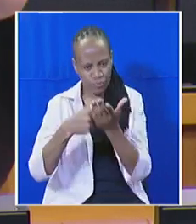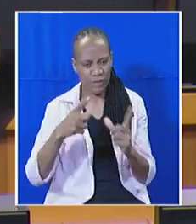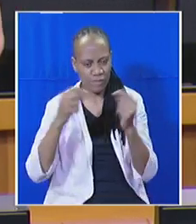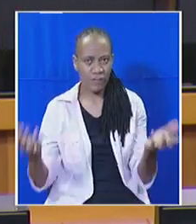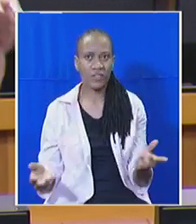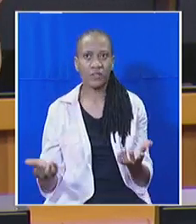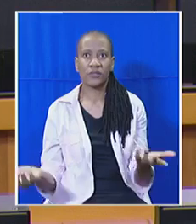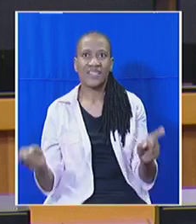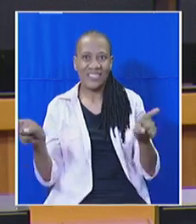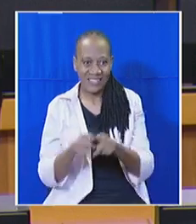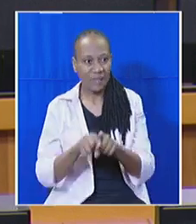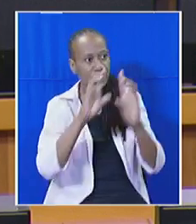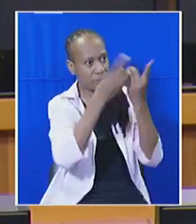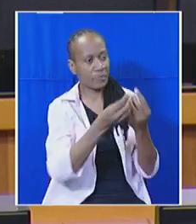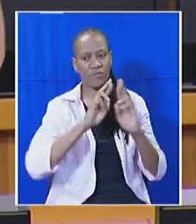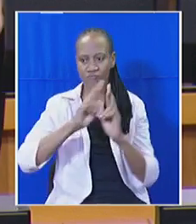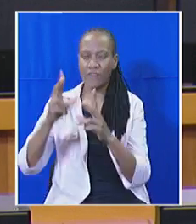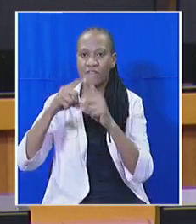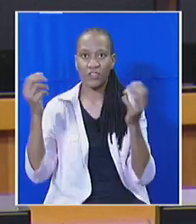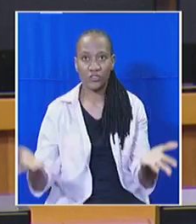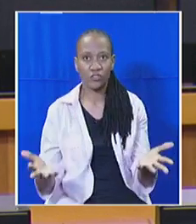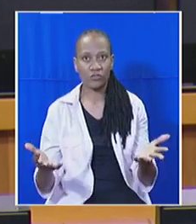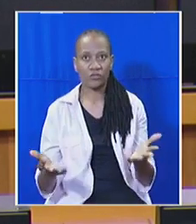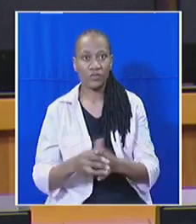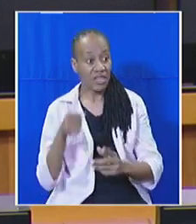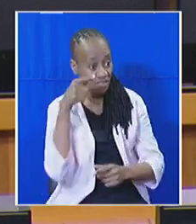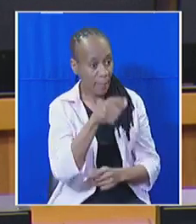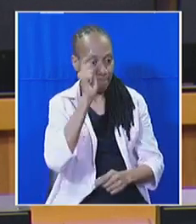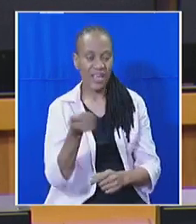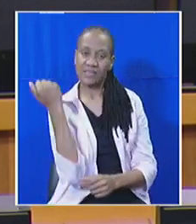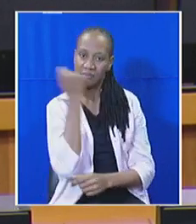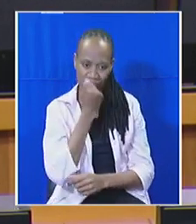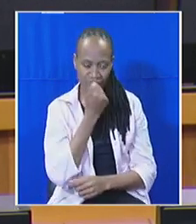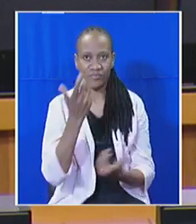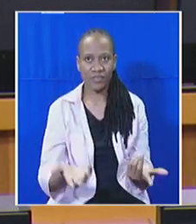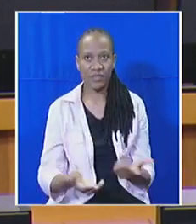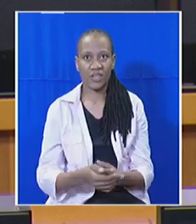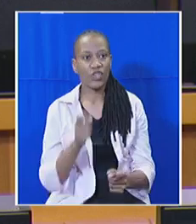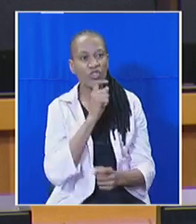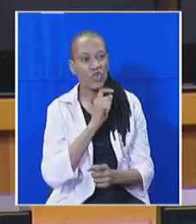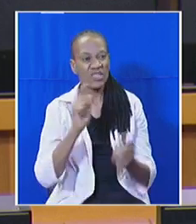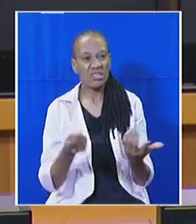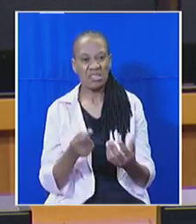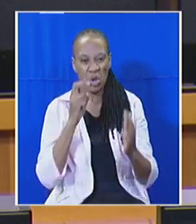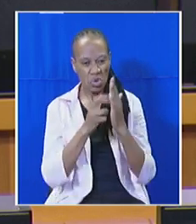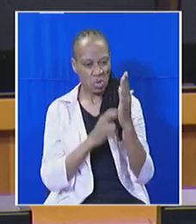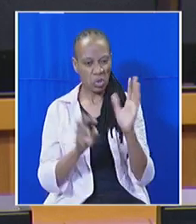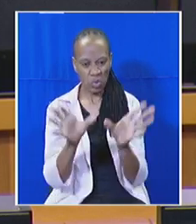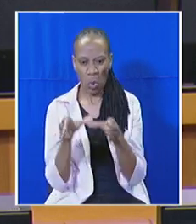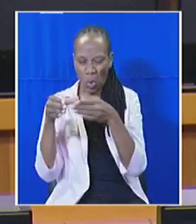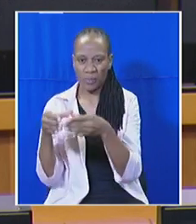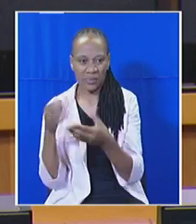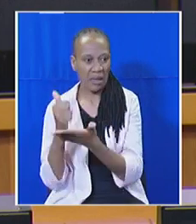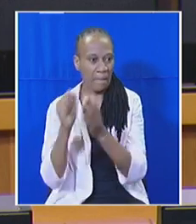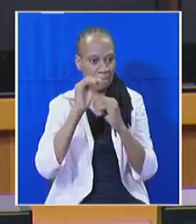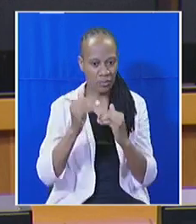answered by the department. So we want an apology and withdrawal and stop using the ethics committee for